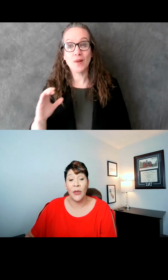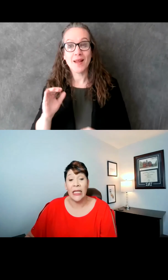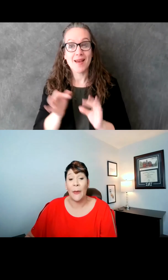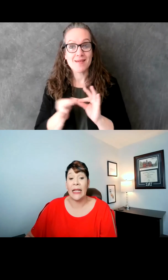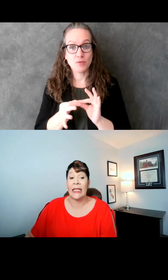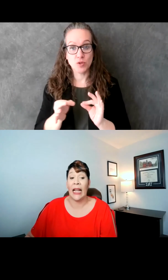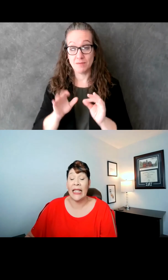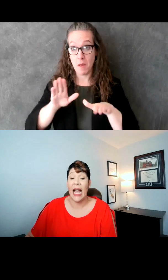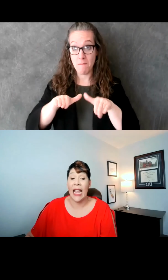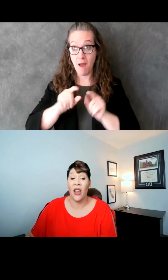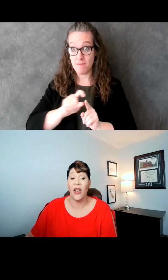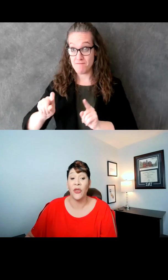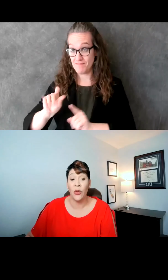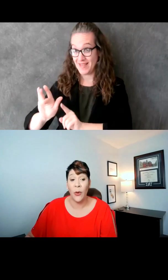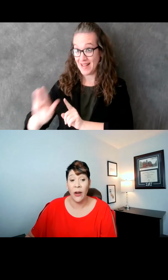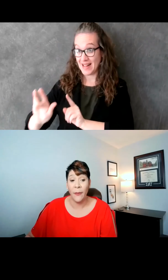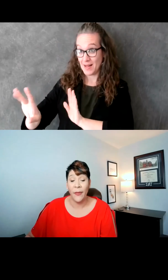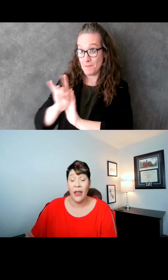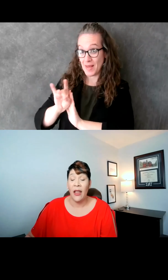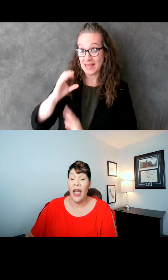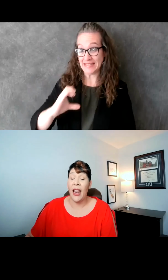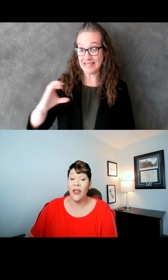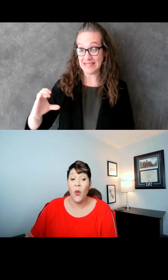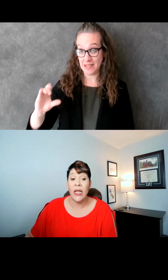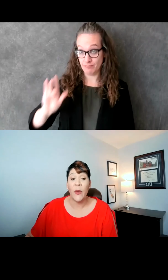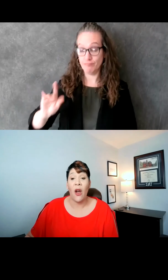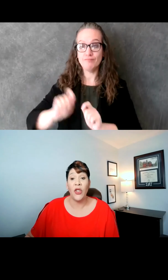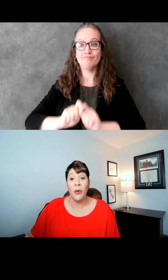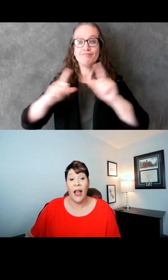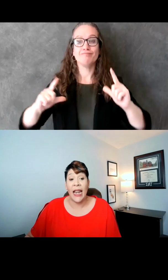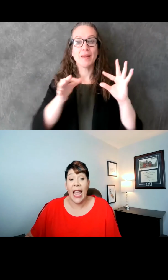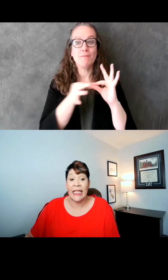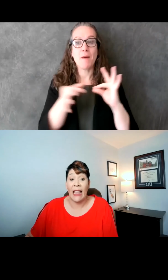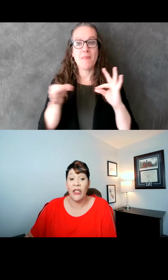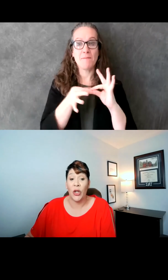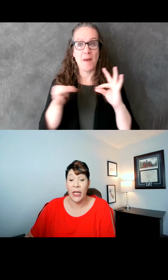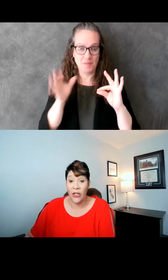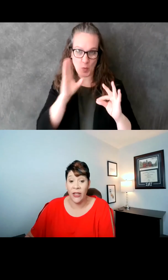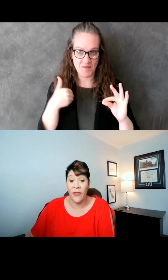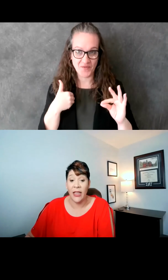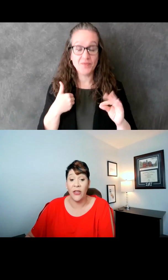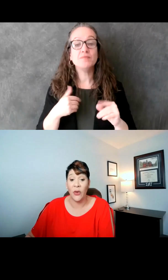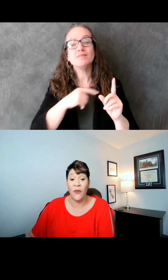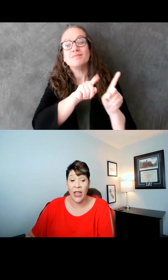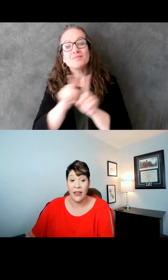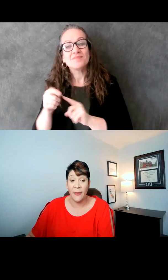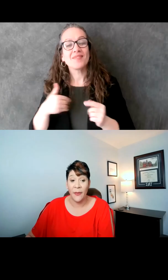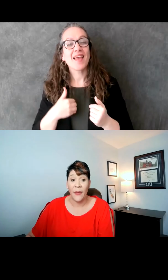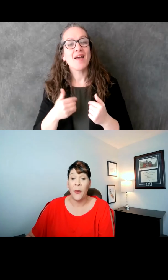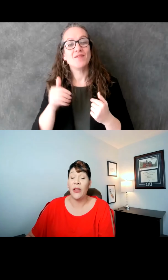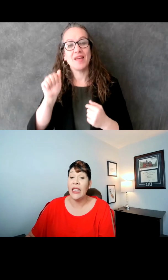the captions by selecting the icon on your toolbar. And as always, we do provide ASL interpretation via the Zoom